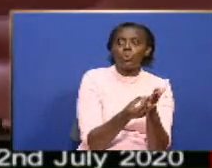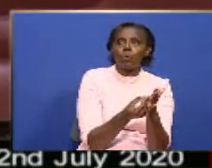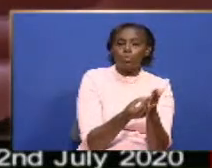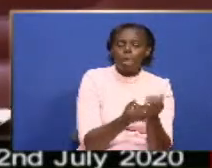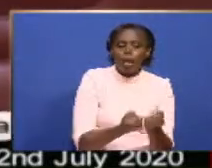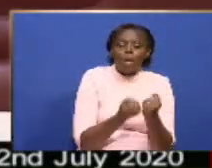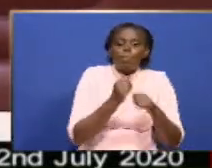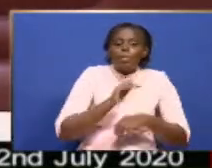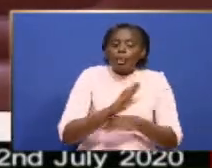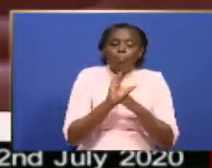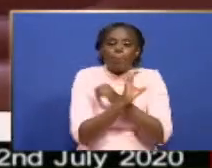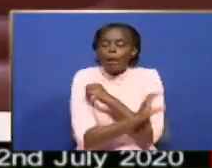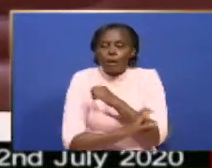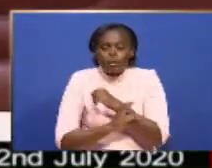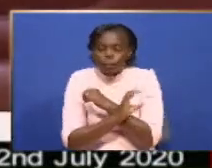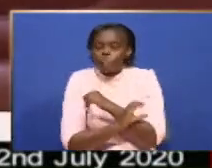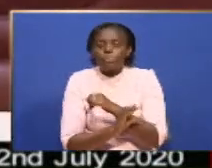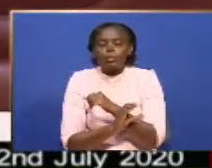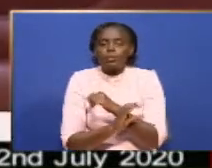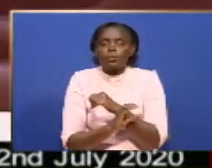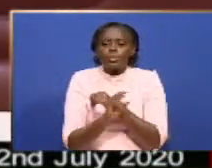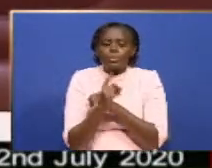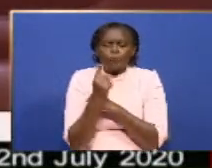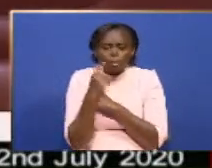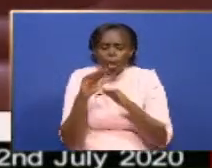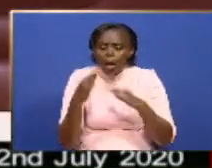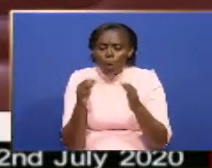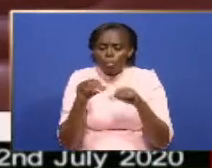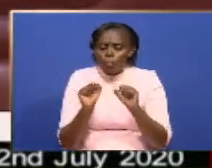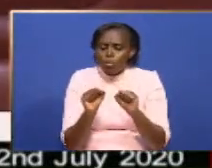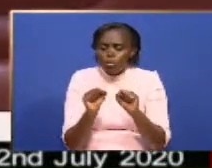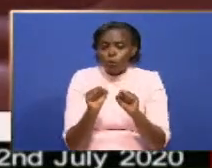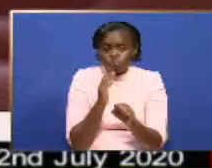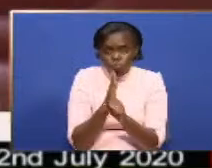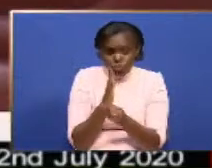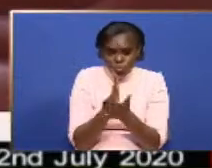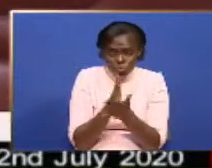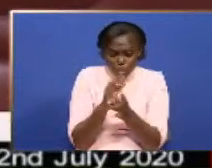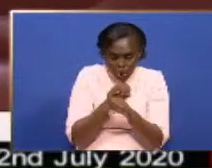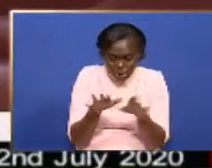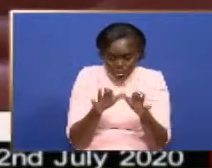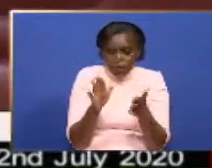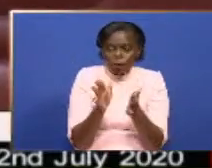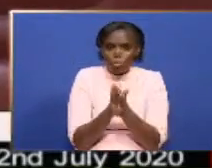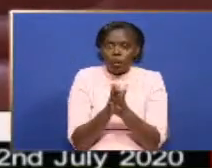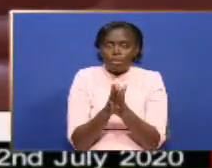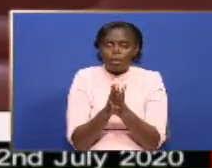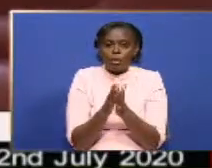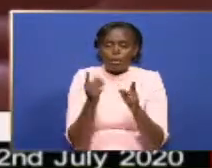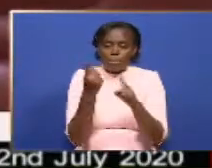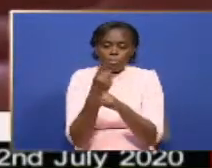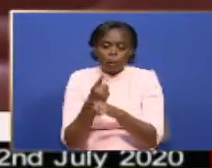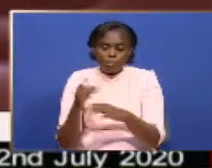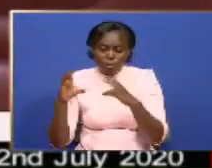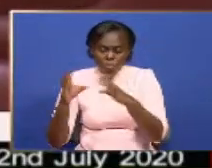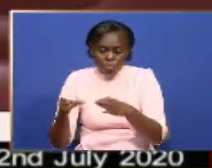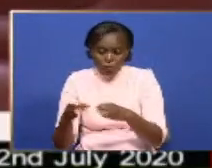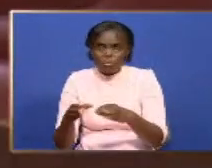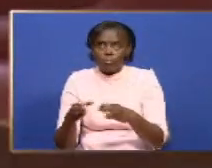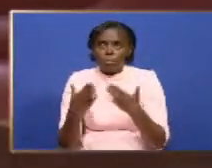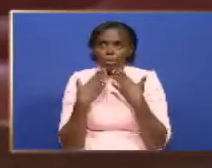them to see how they can really, integrate with the host communities. Thank you,